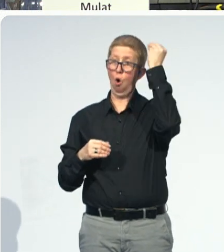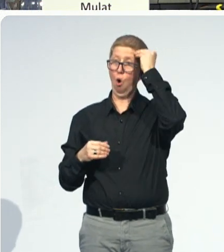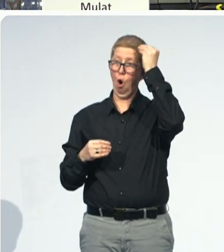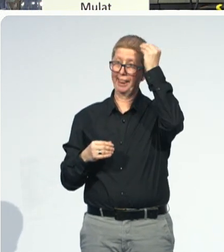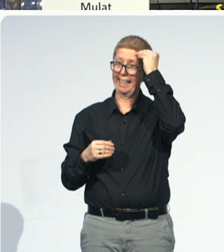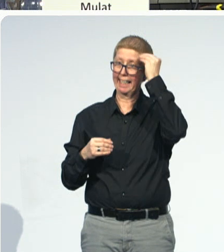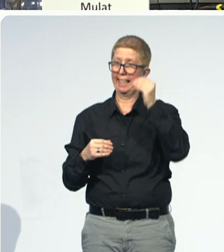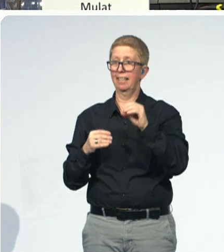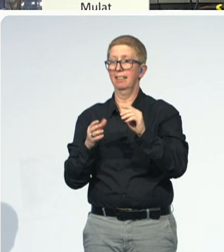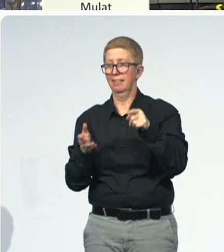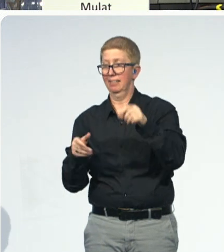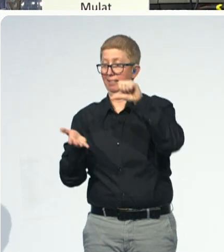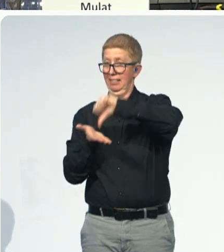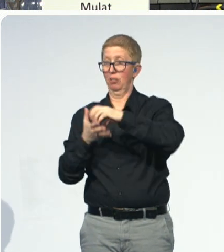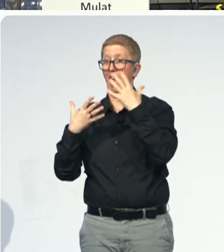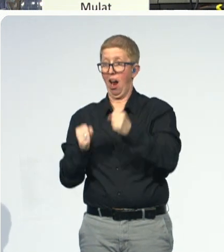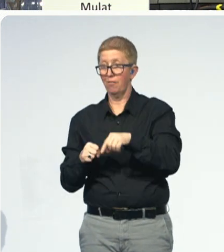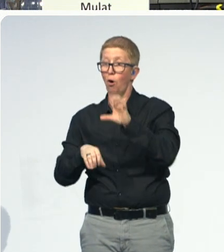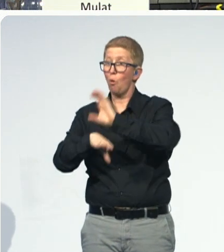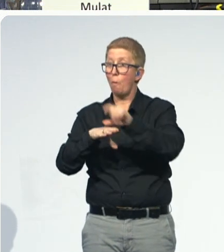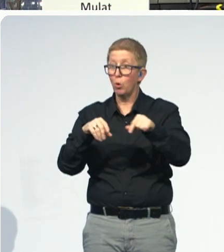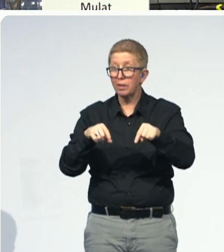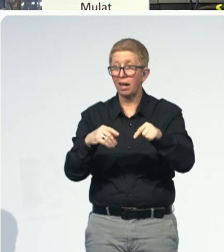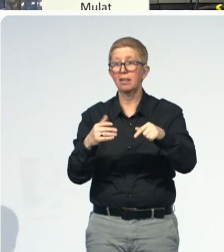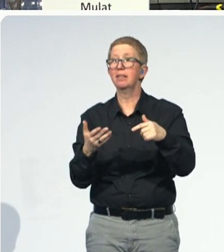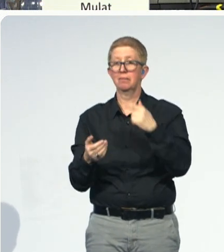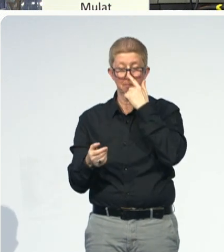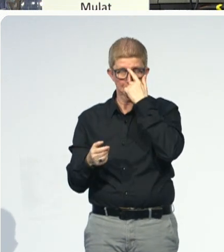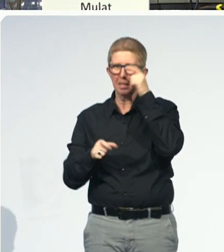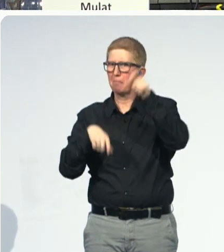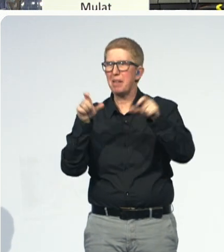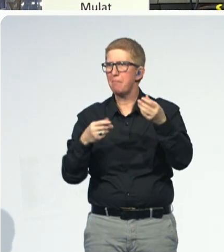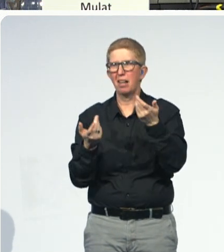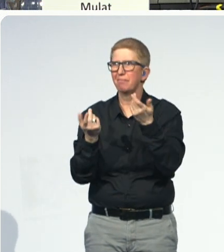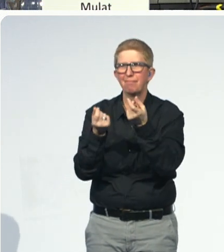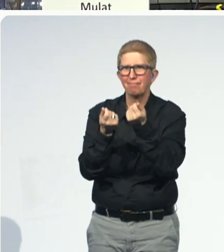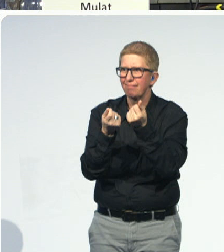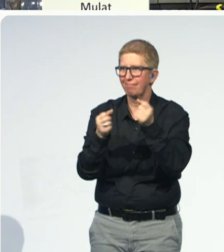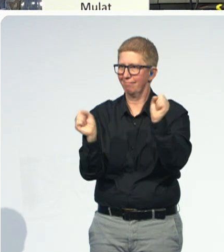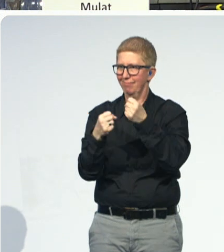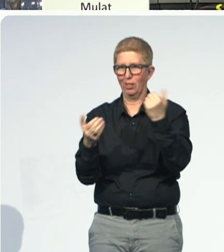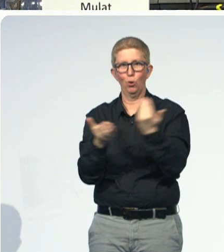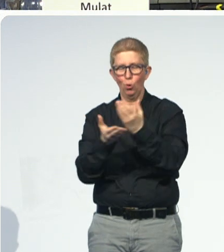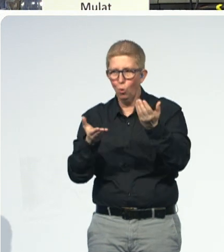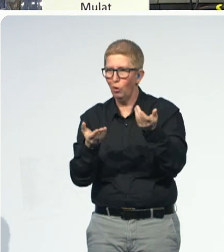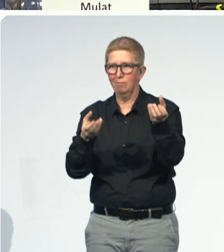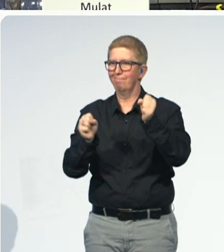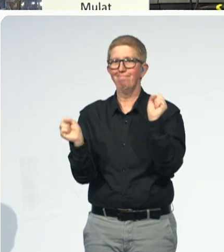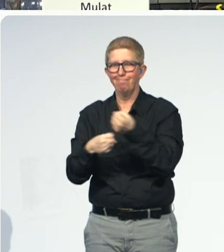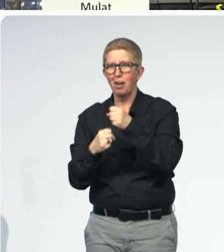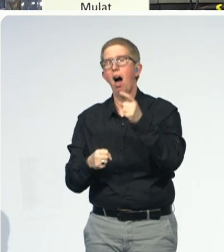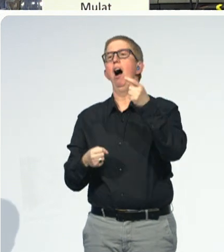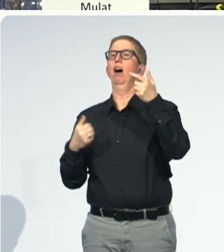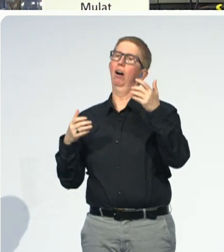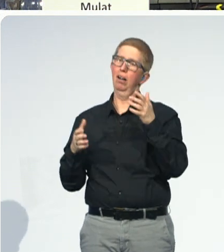used computers, so with preloaded references for every subject, which could be